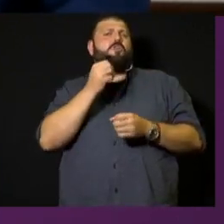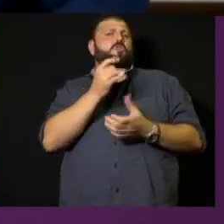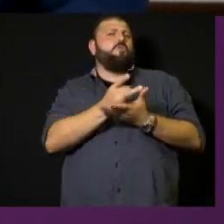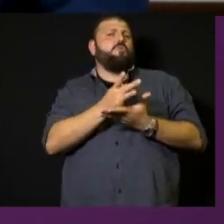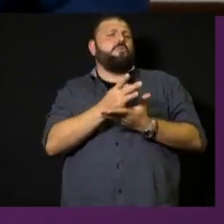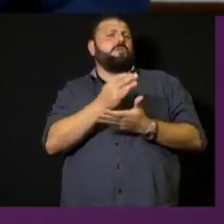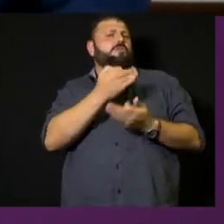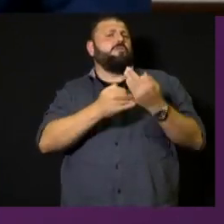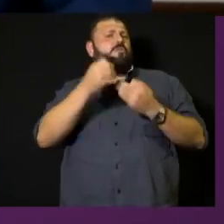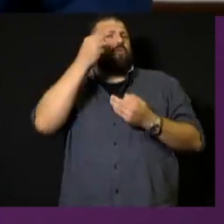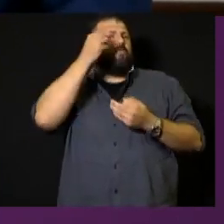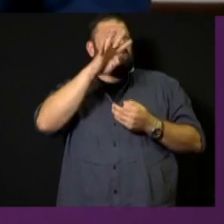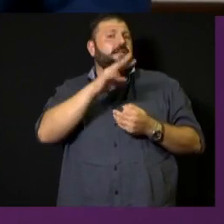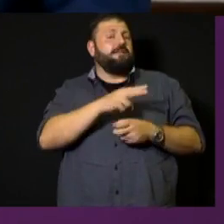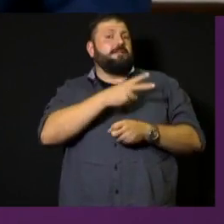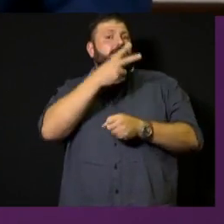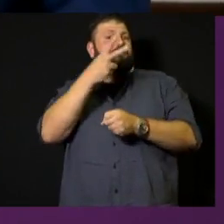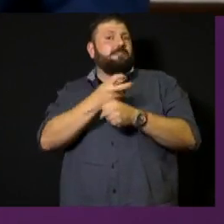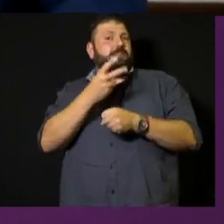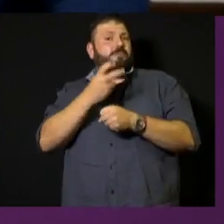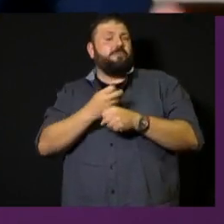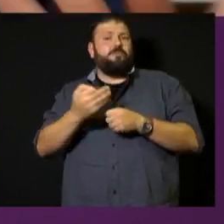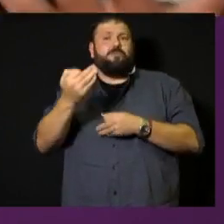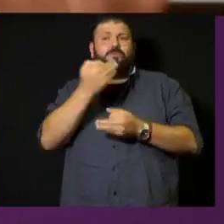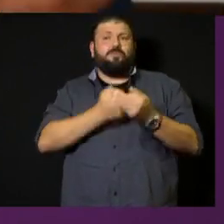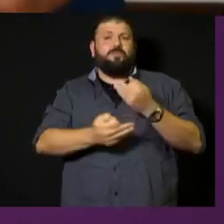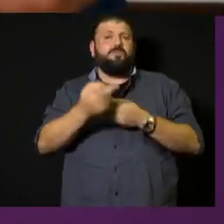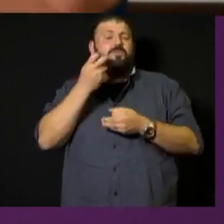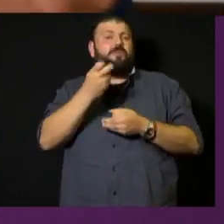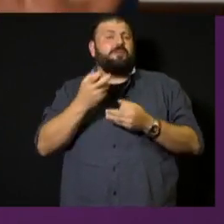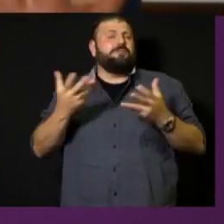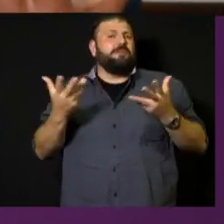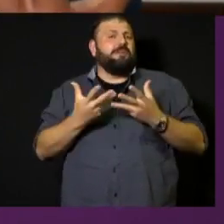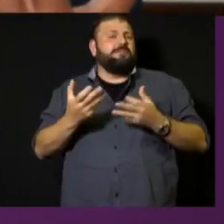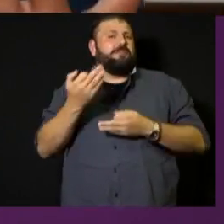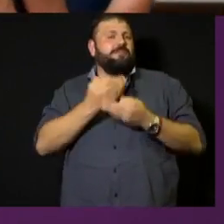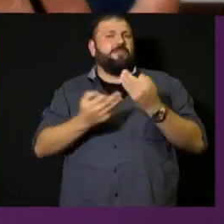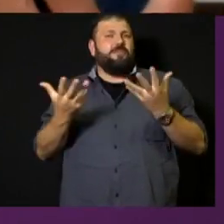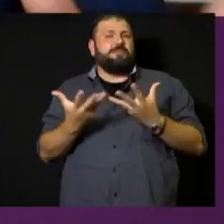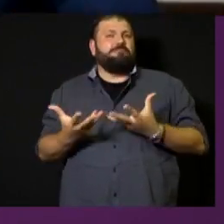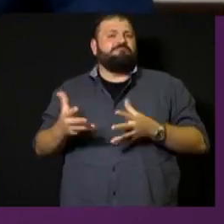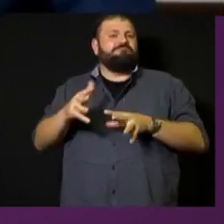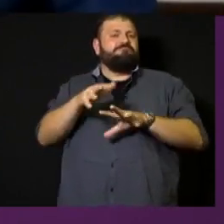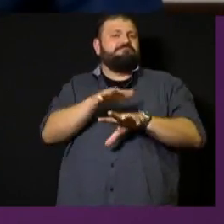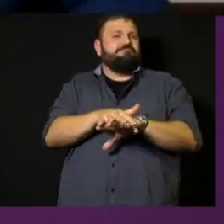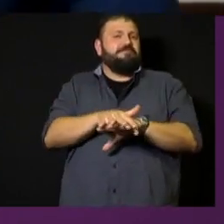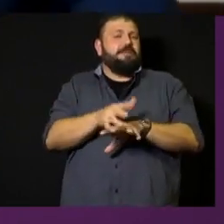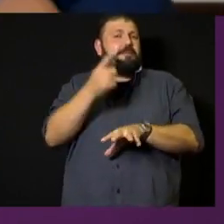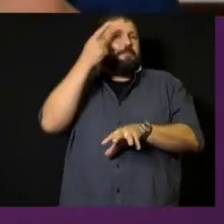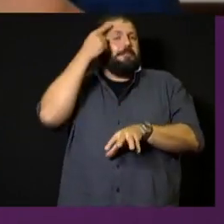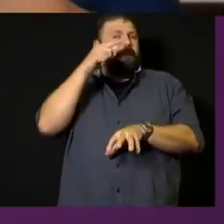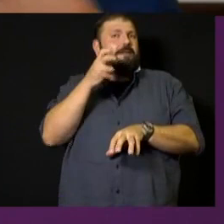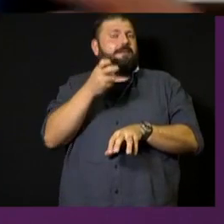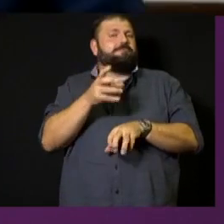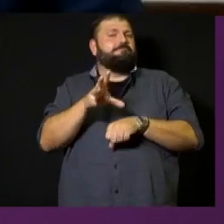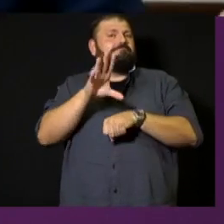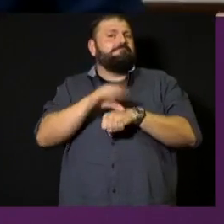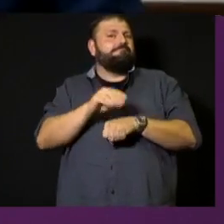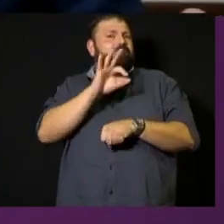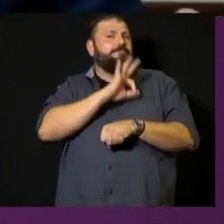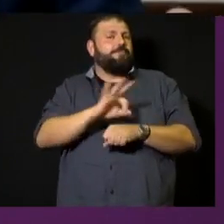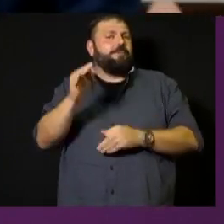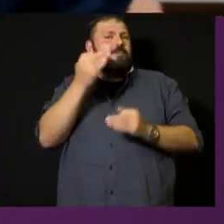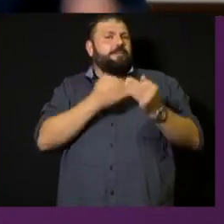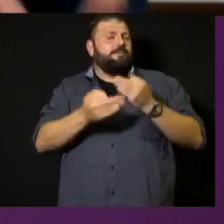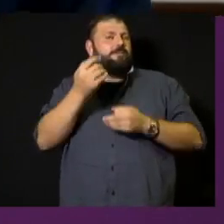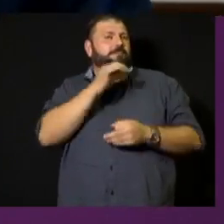second, you have the brand of personal care product. And with that, then we